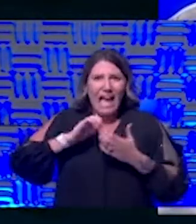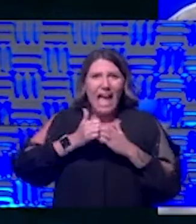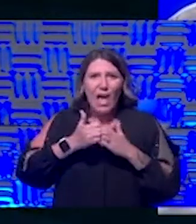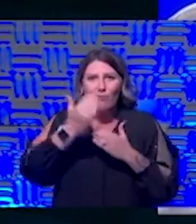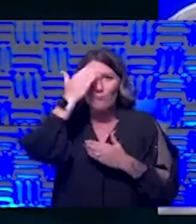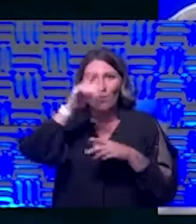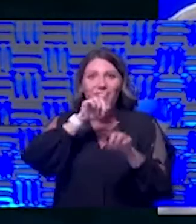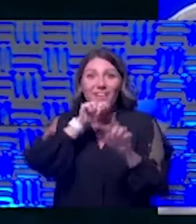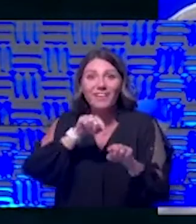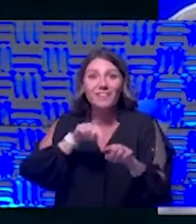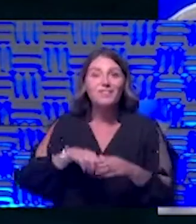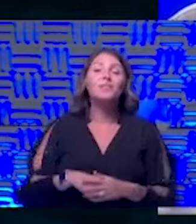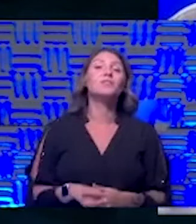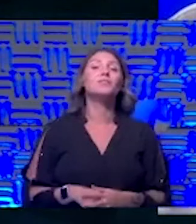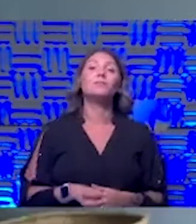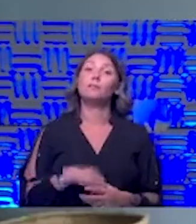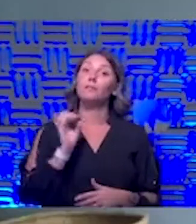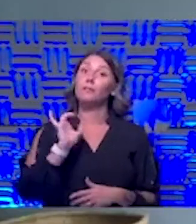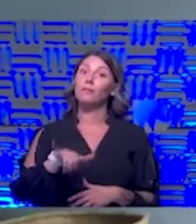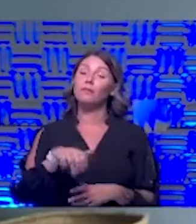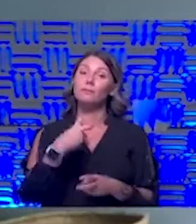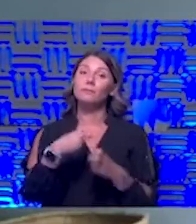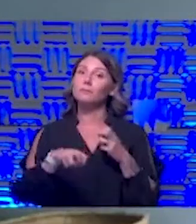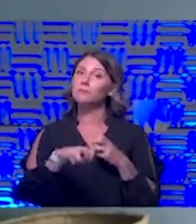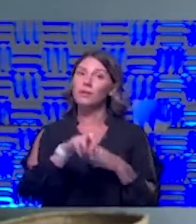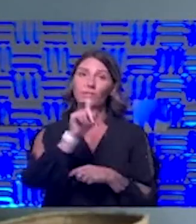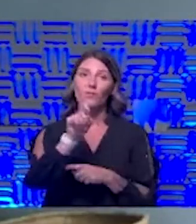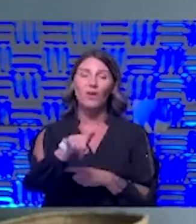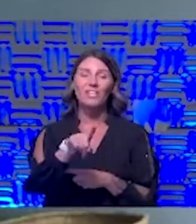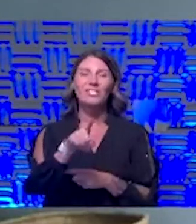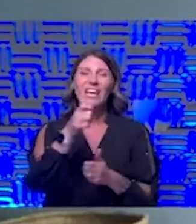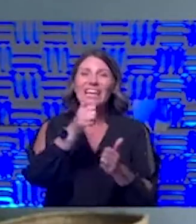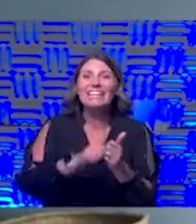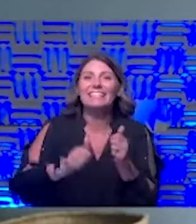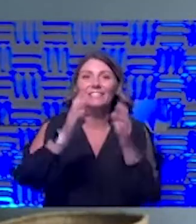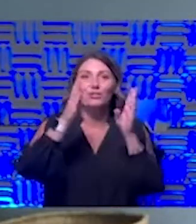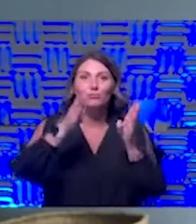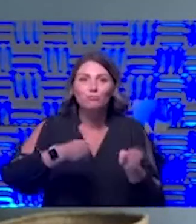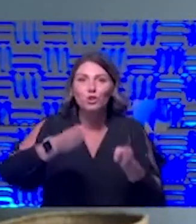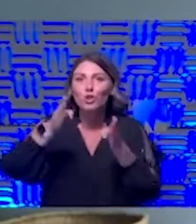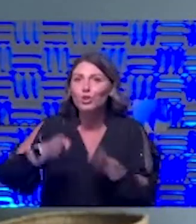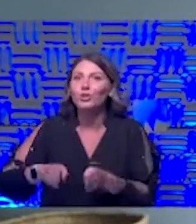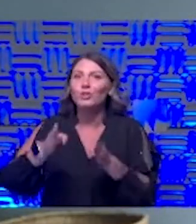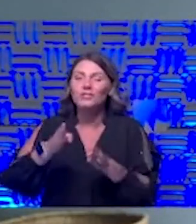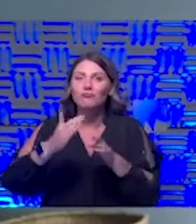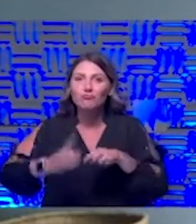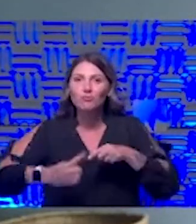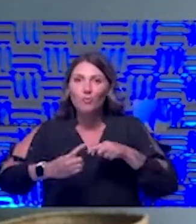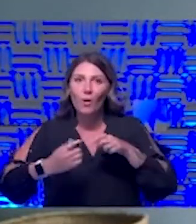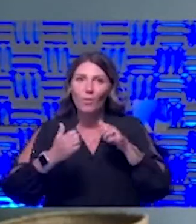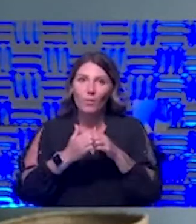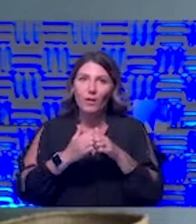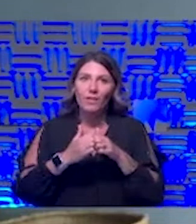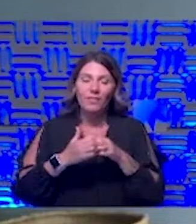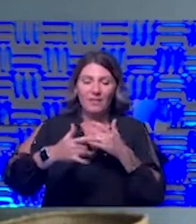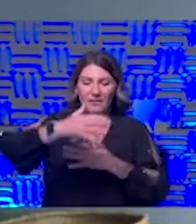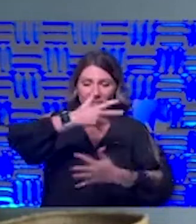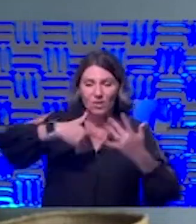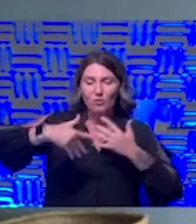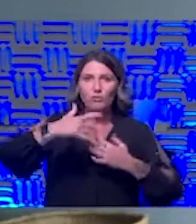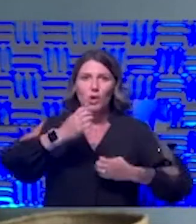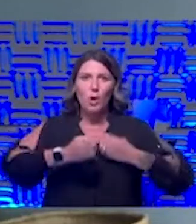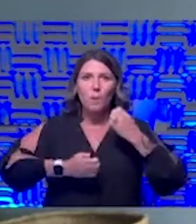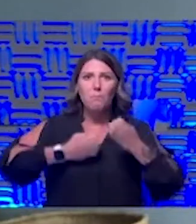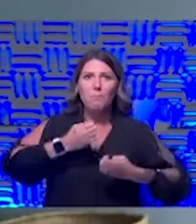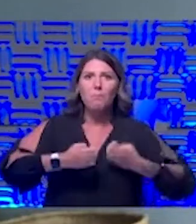Oh, it is a hard question, and it's one every single person I know is grappling with right now. The social and emotional